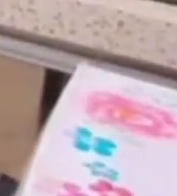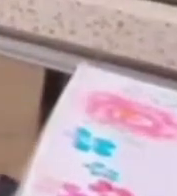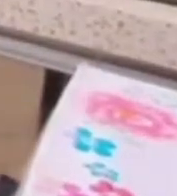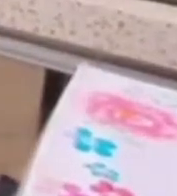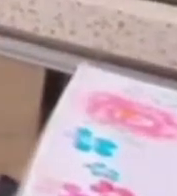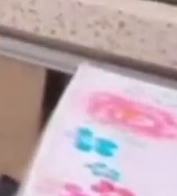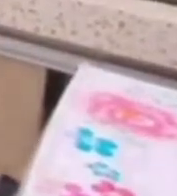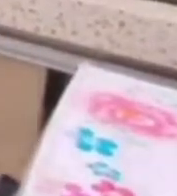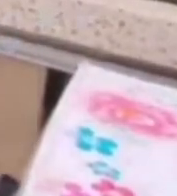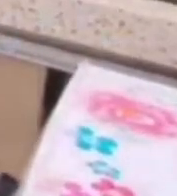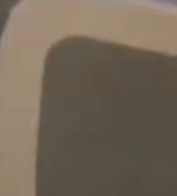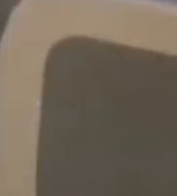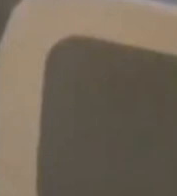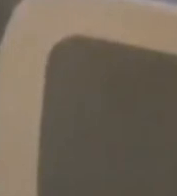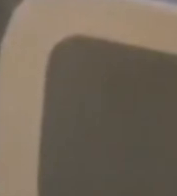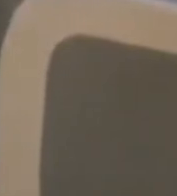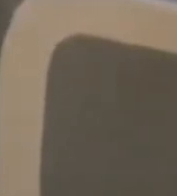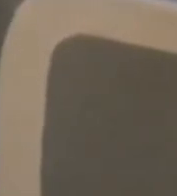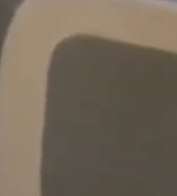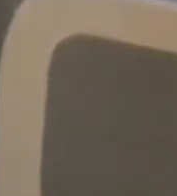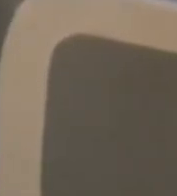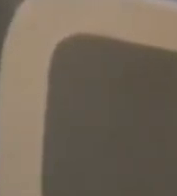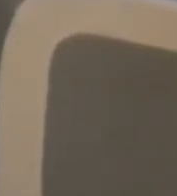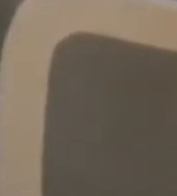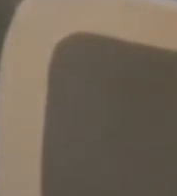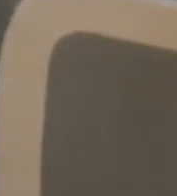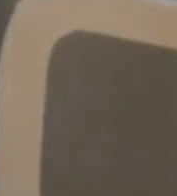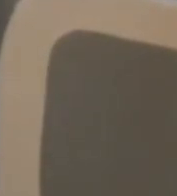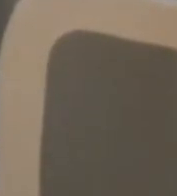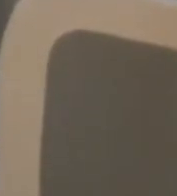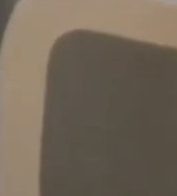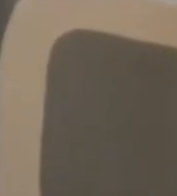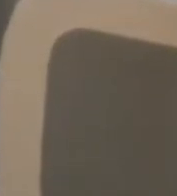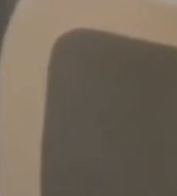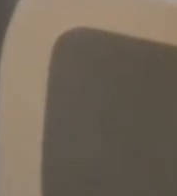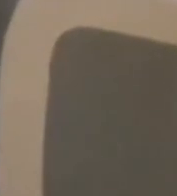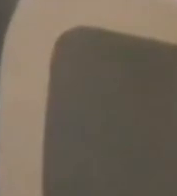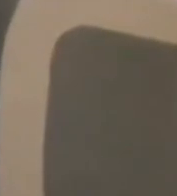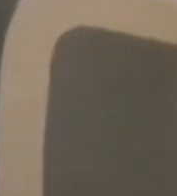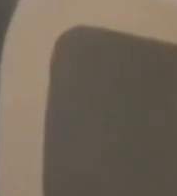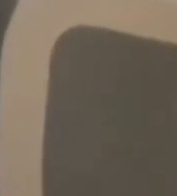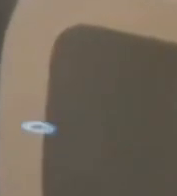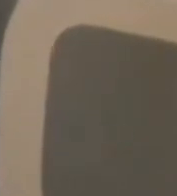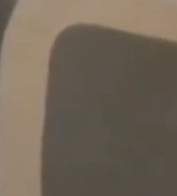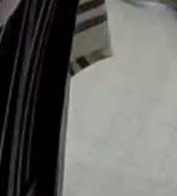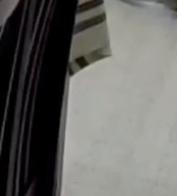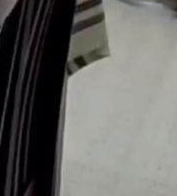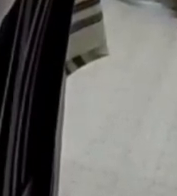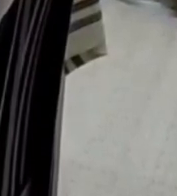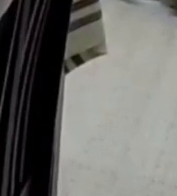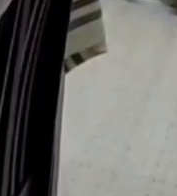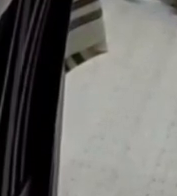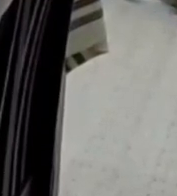My mummy cooks in the kitchen. Hi, this is my living room. I watch TV in my living room.